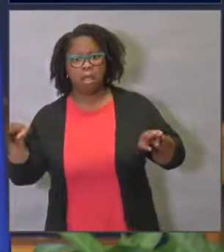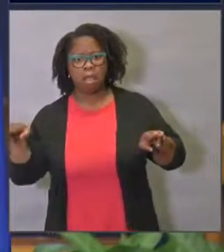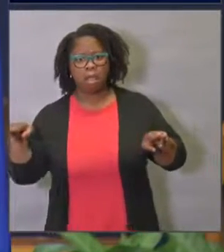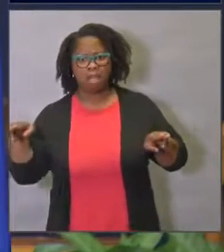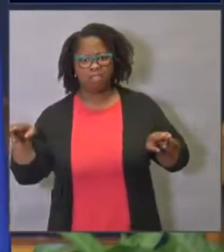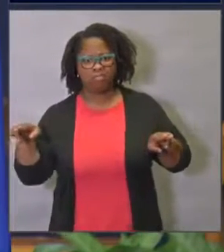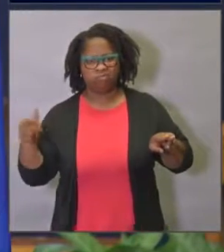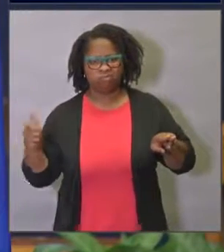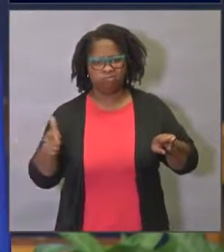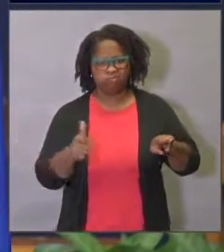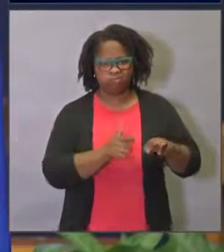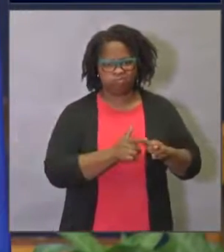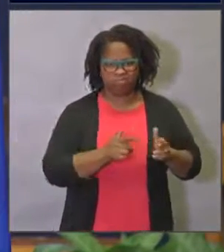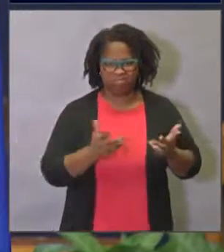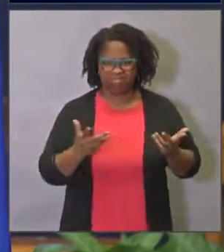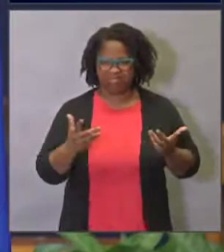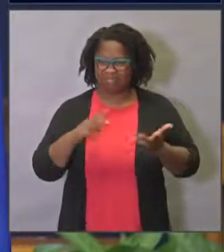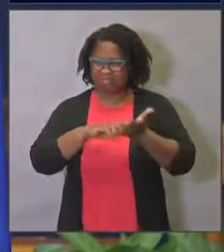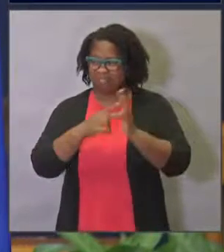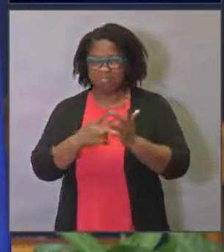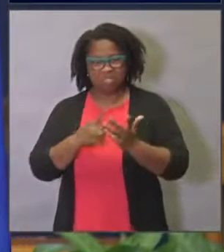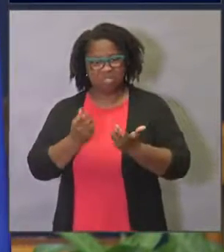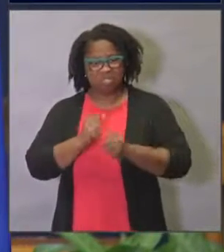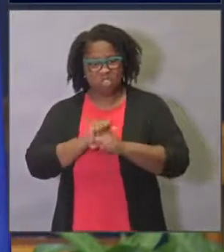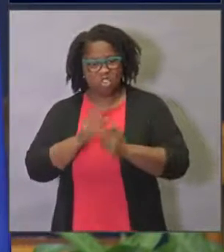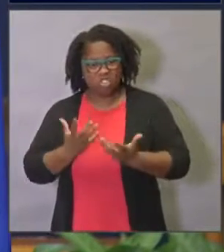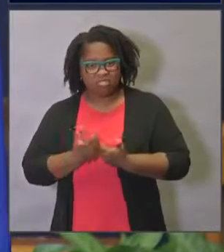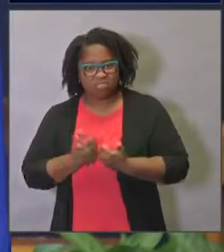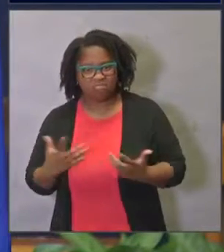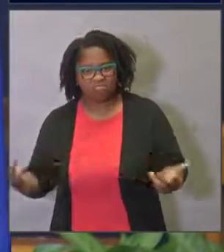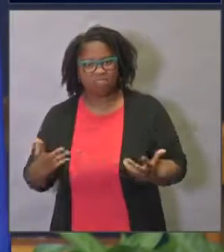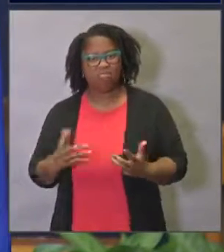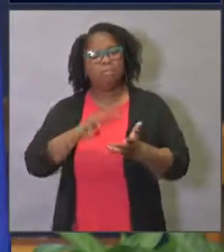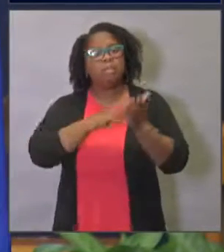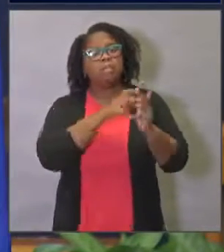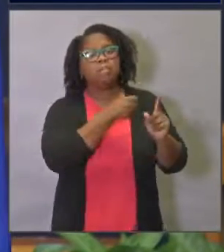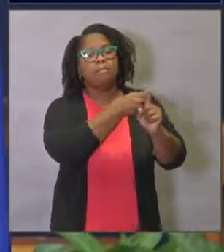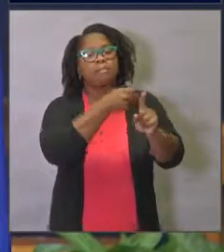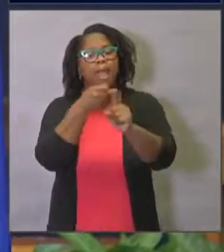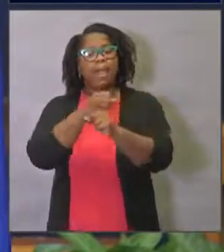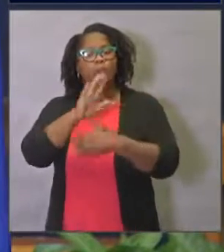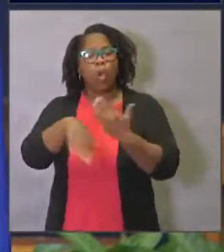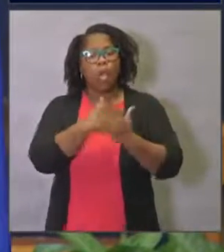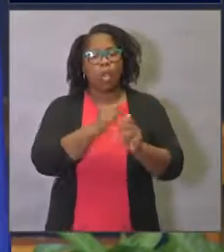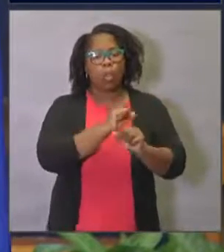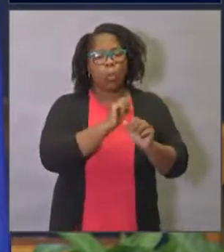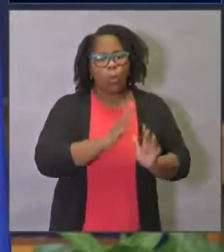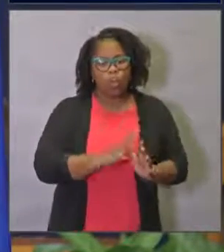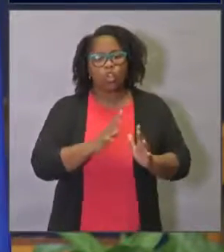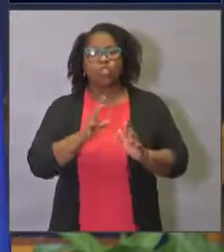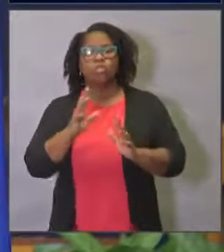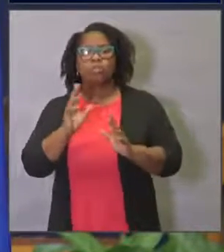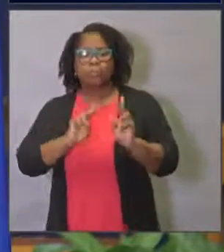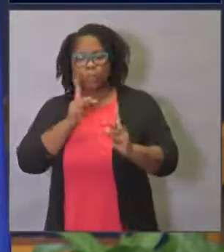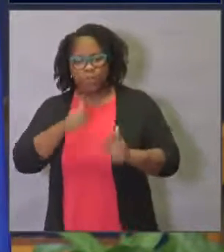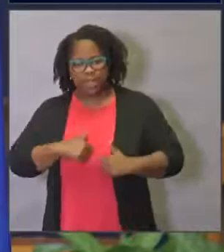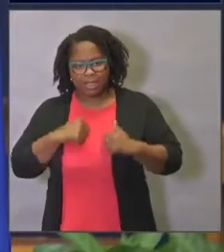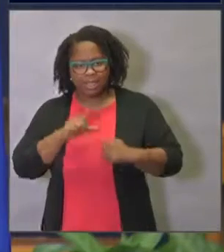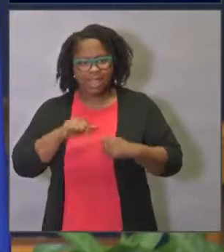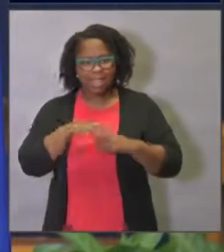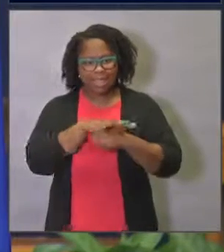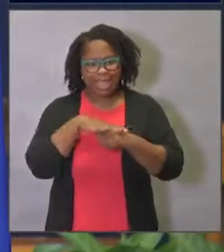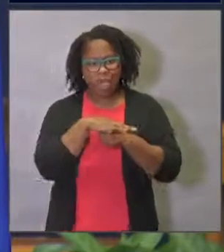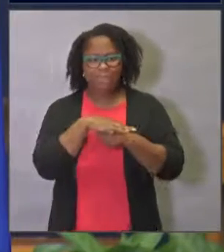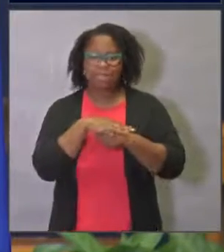limits. This affects every single person that lives and works in LA County, since we all depend on being able to